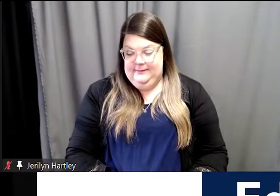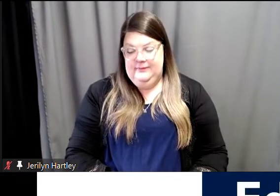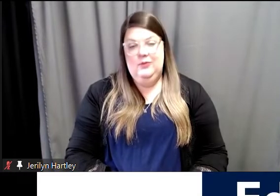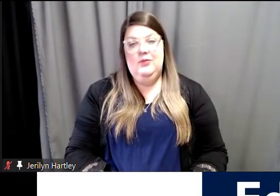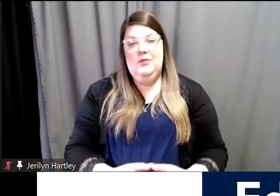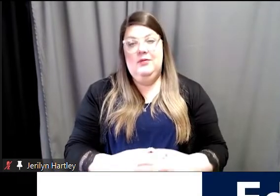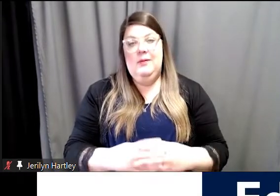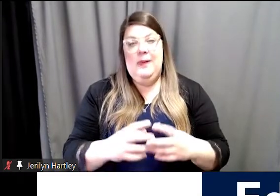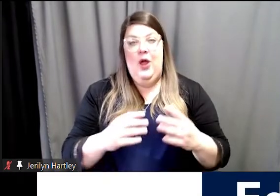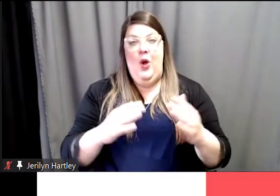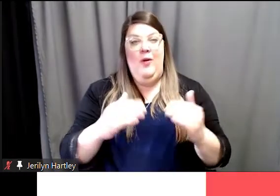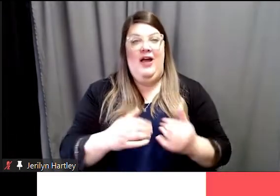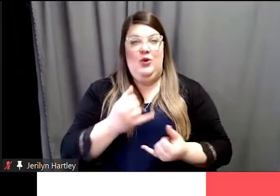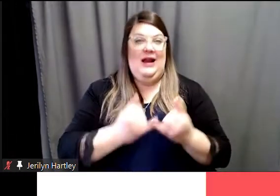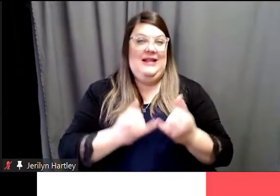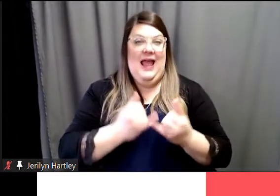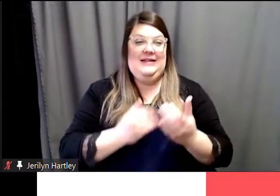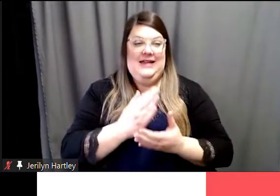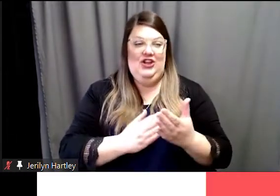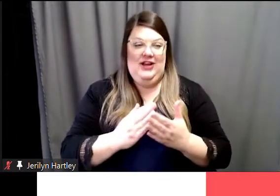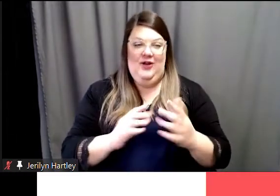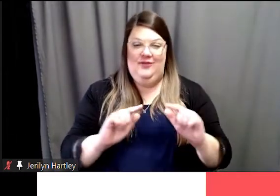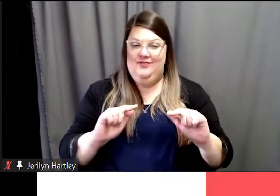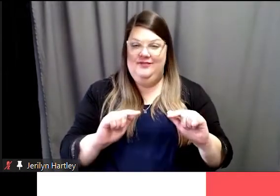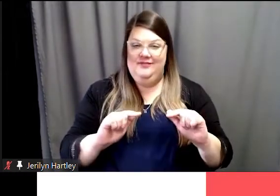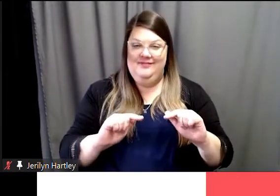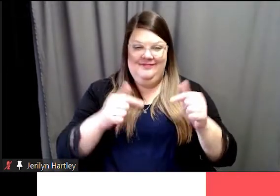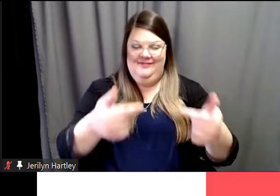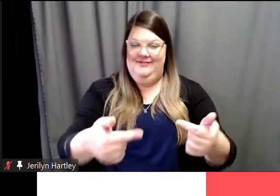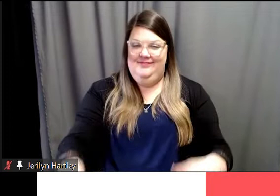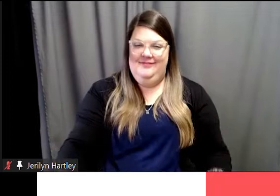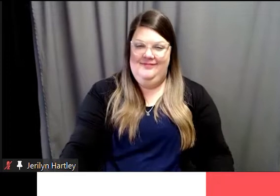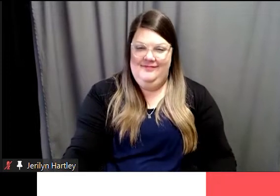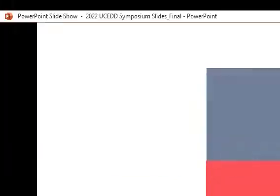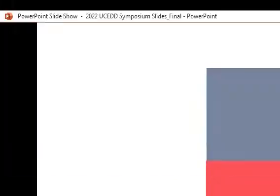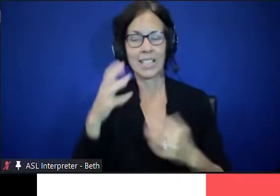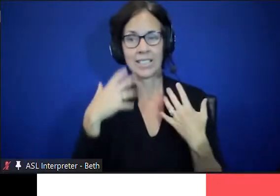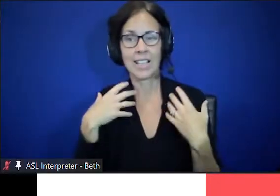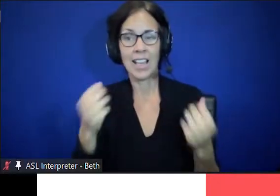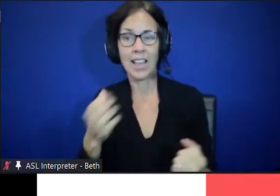We'll move on to our last section, which is health and wellness.